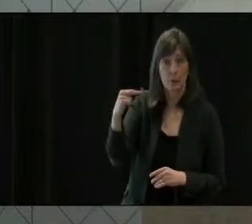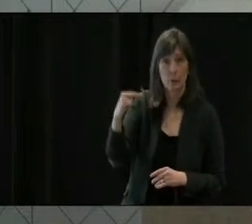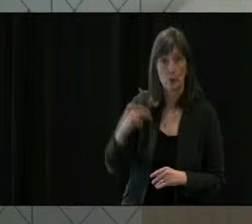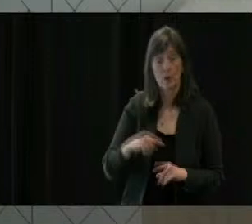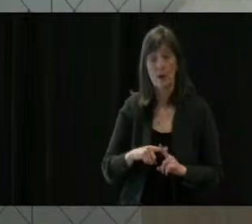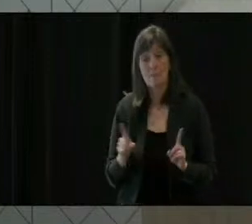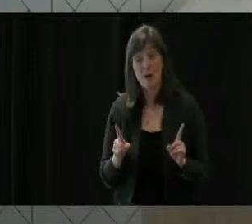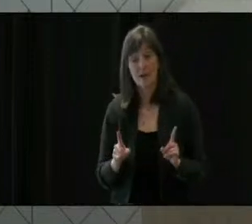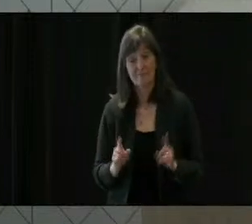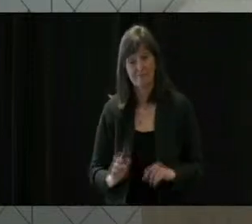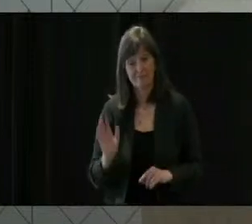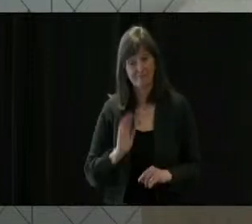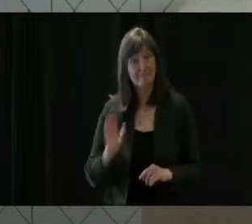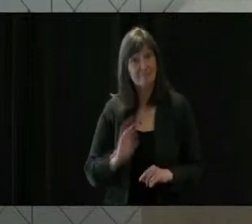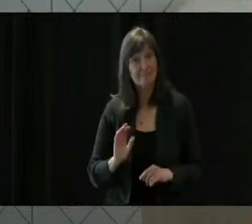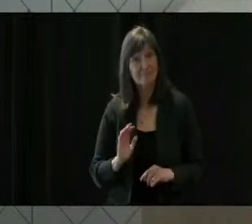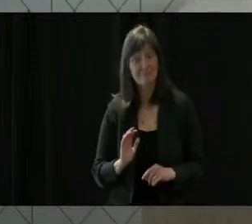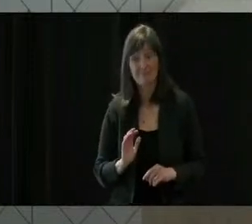days,